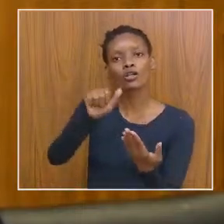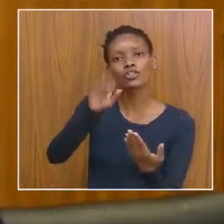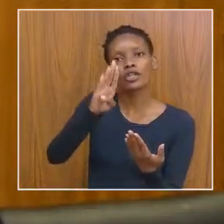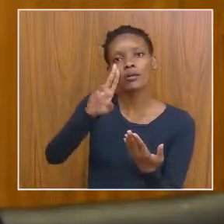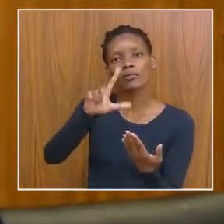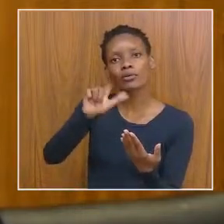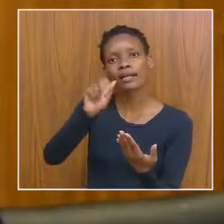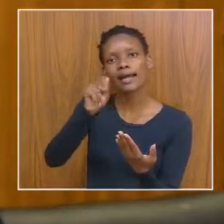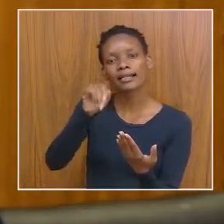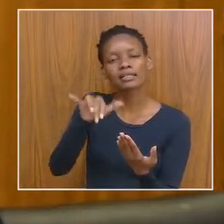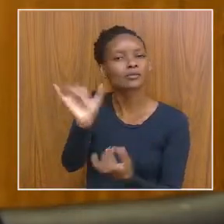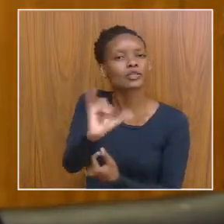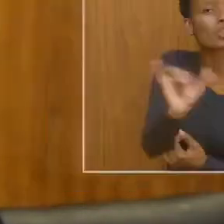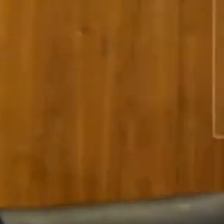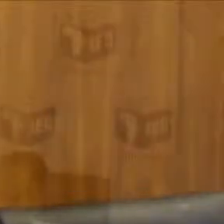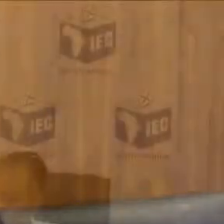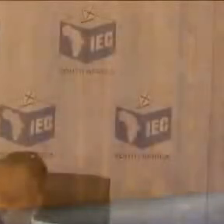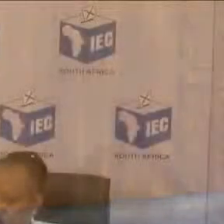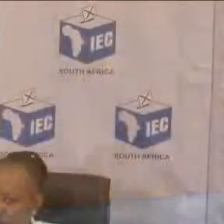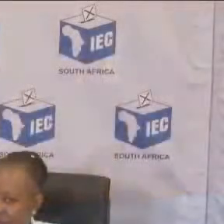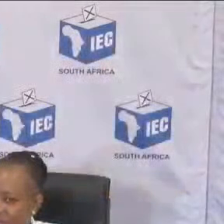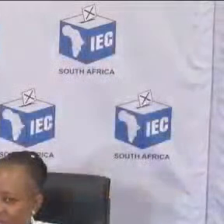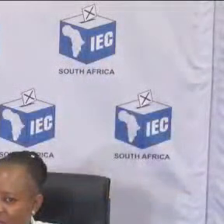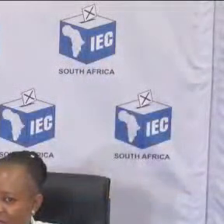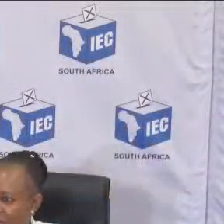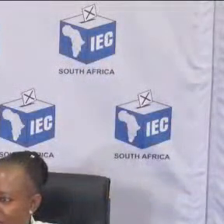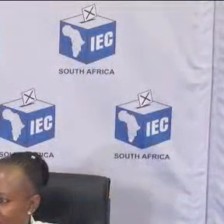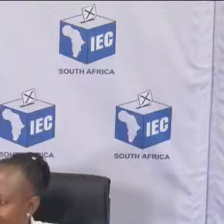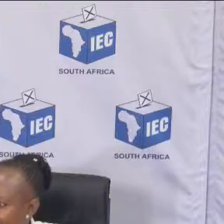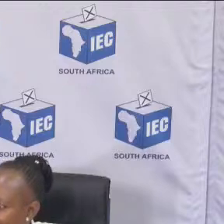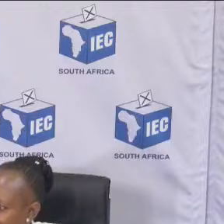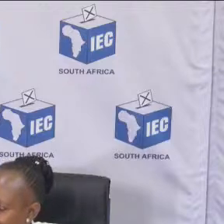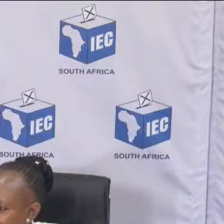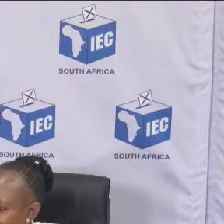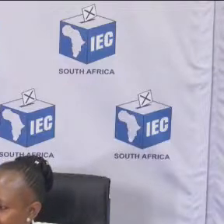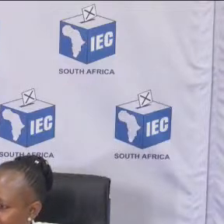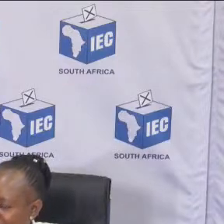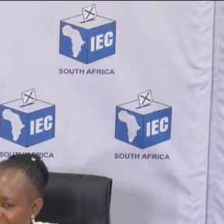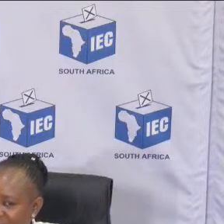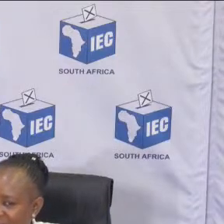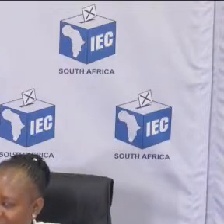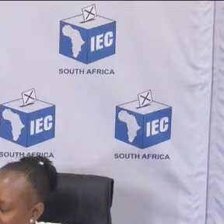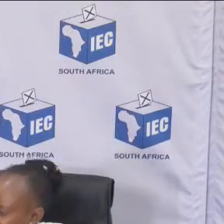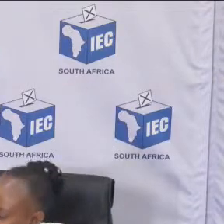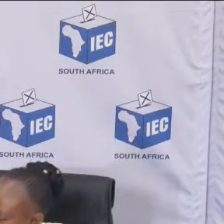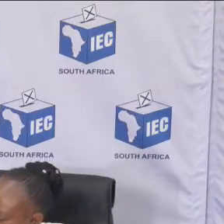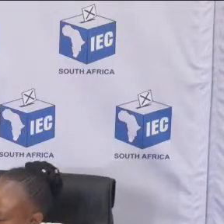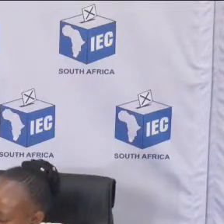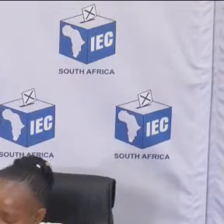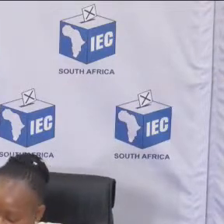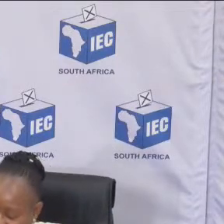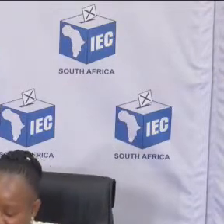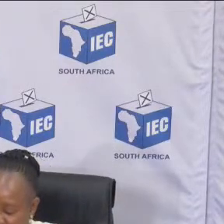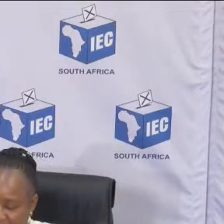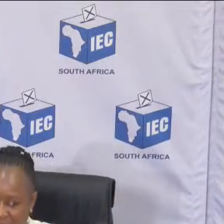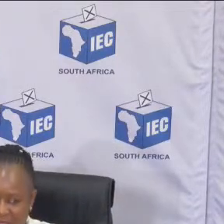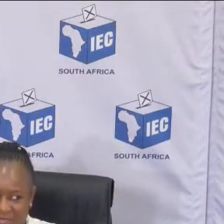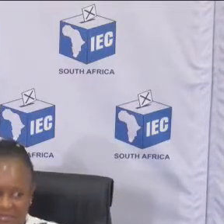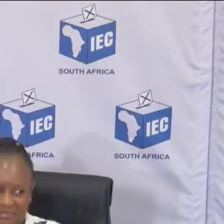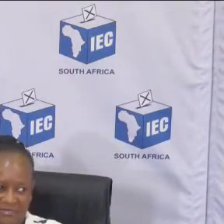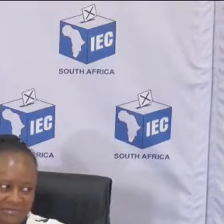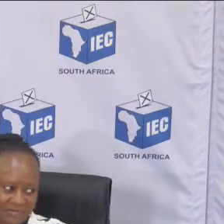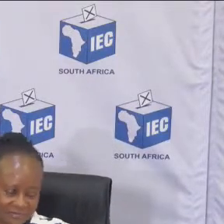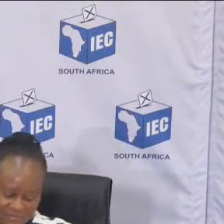one. Okay, thank you. DCO, CEO, after we take this round of questions, we'll be calling it a day. Thank you very